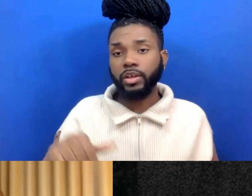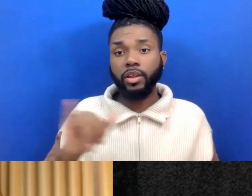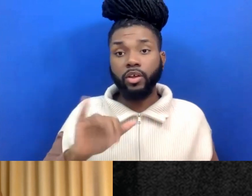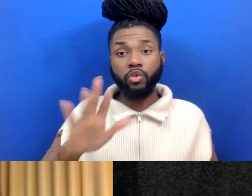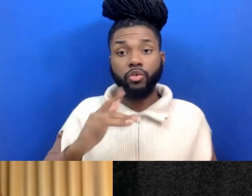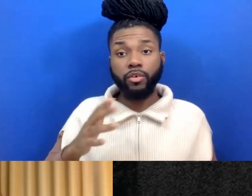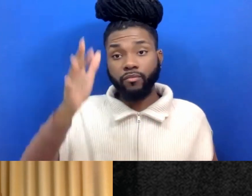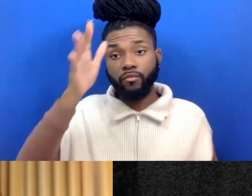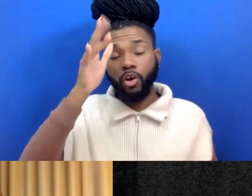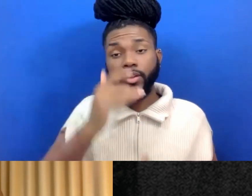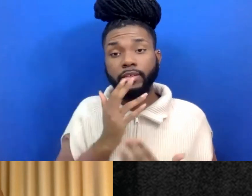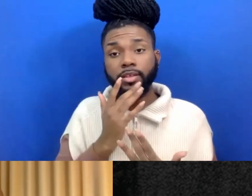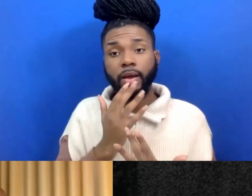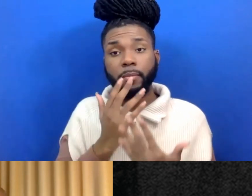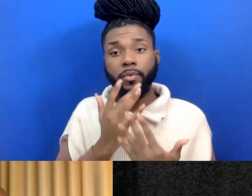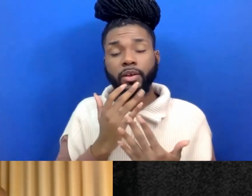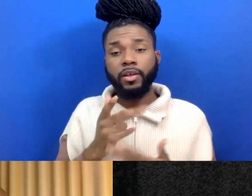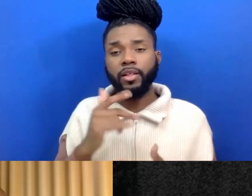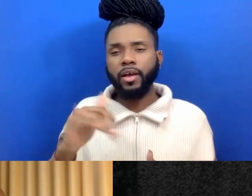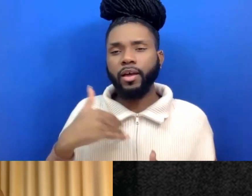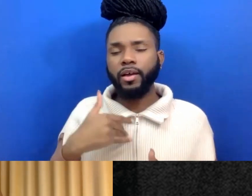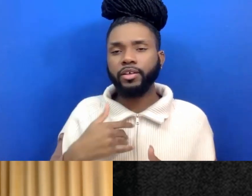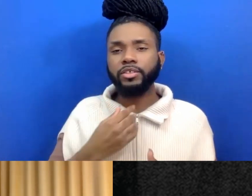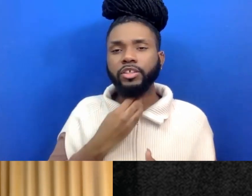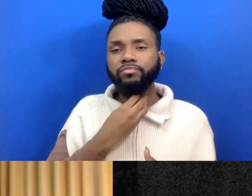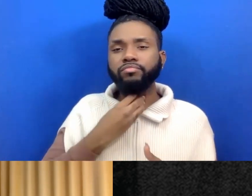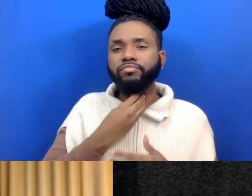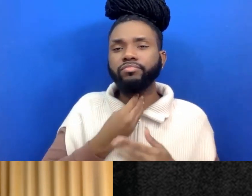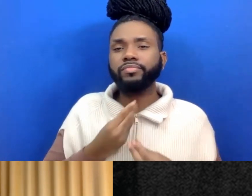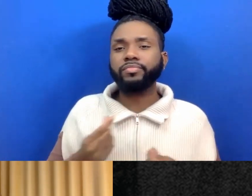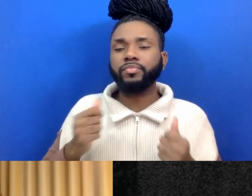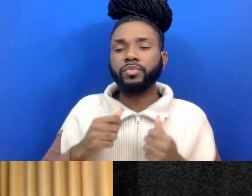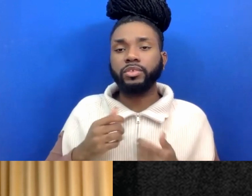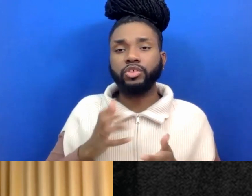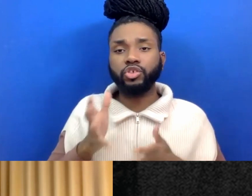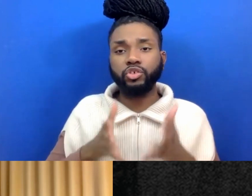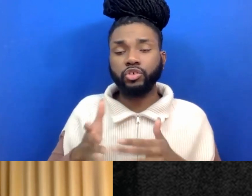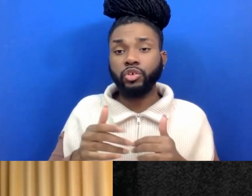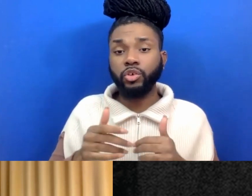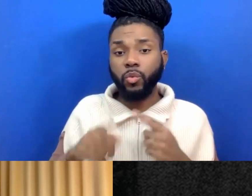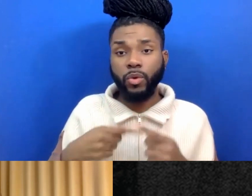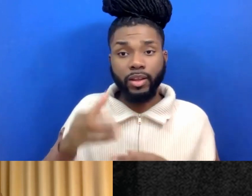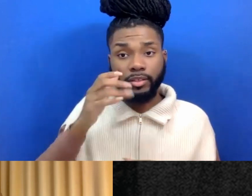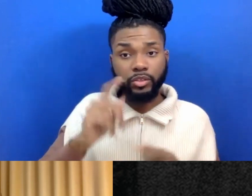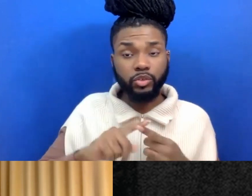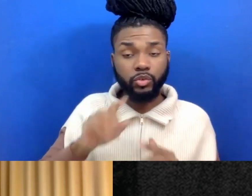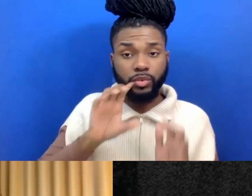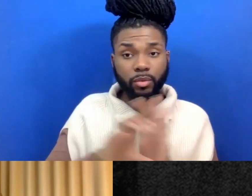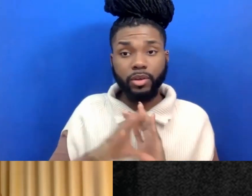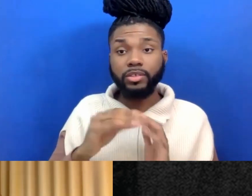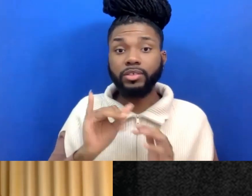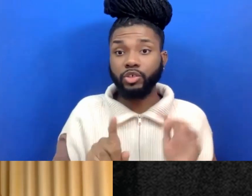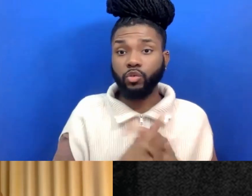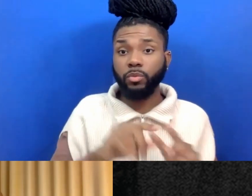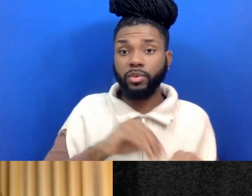that introduces the throat-clearing gesture of the introduction to listening to images, and returns throughout this book, but